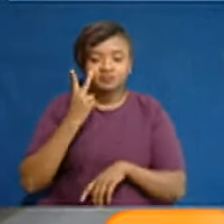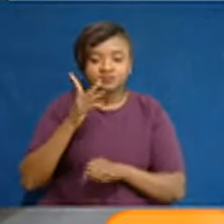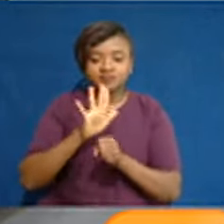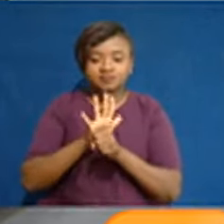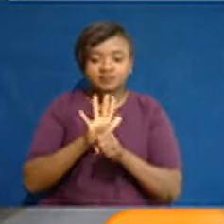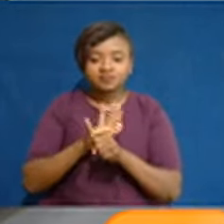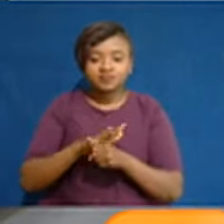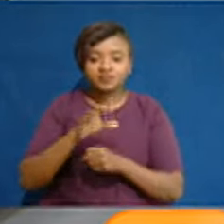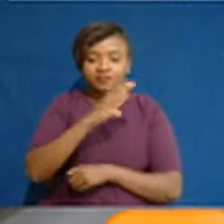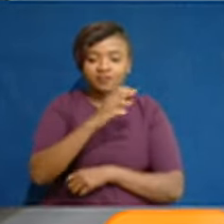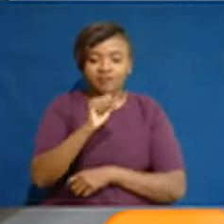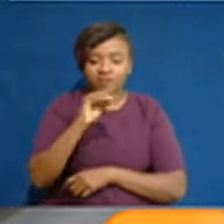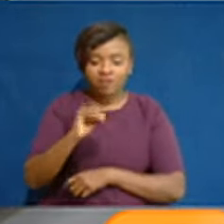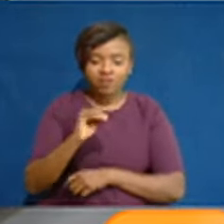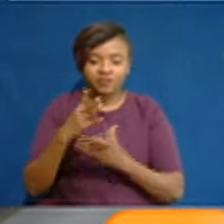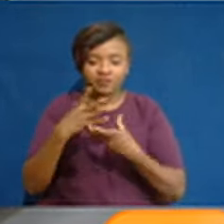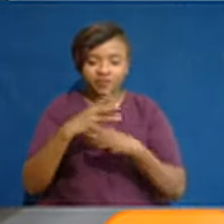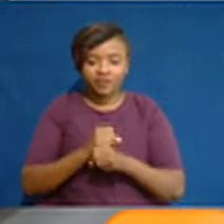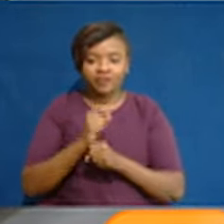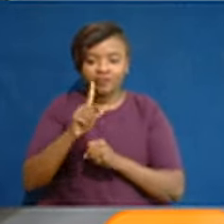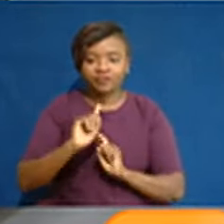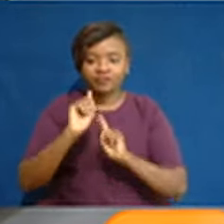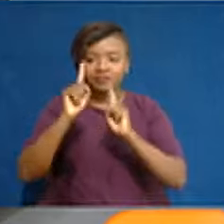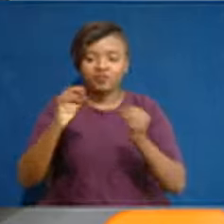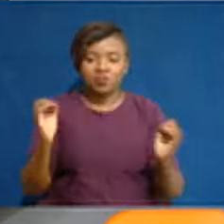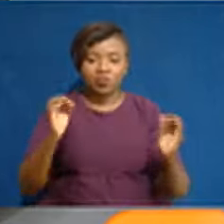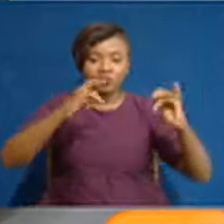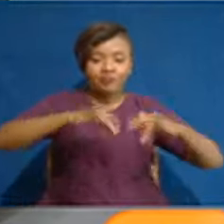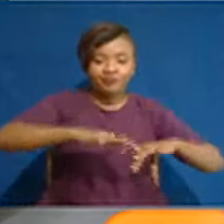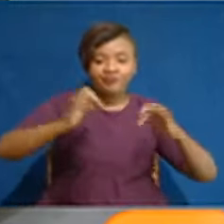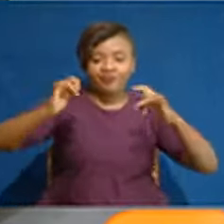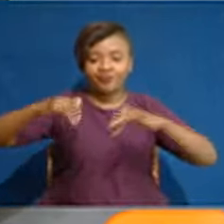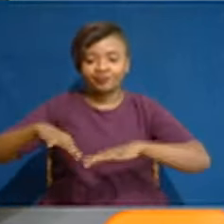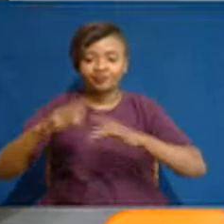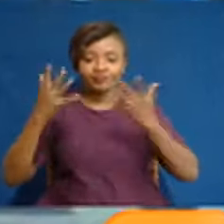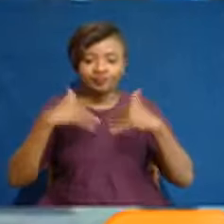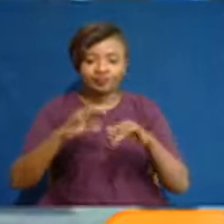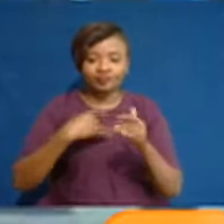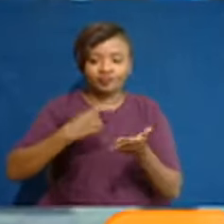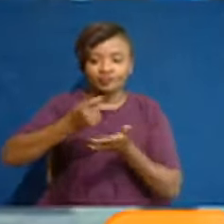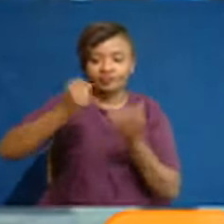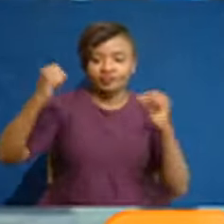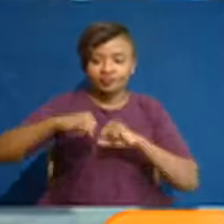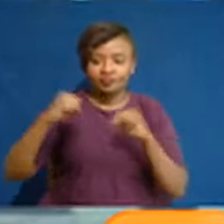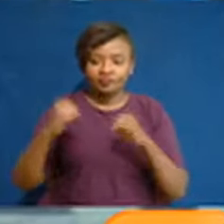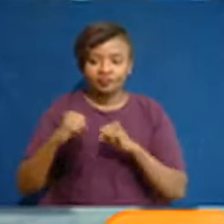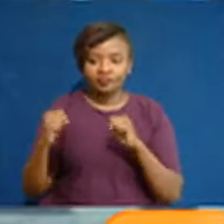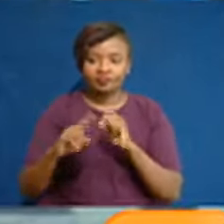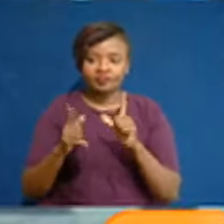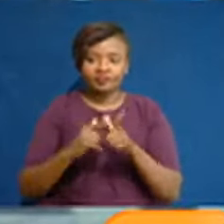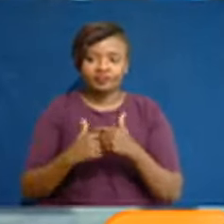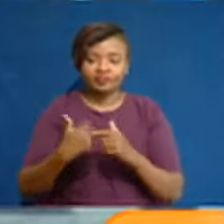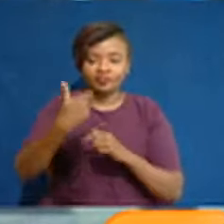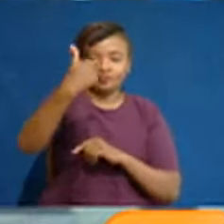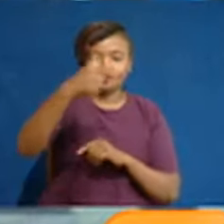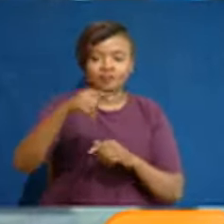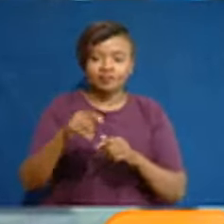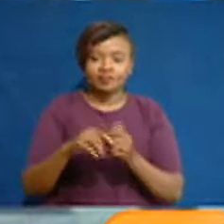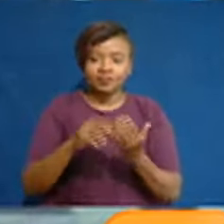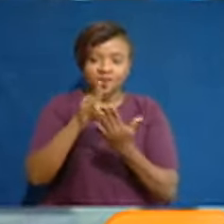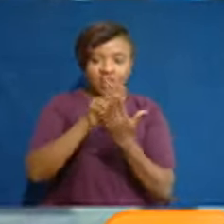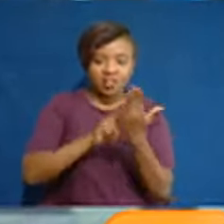of being resolutionist, that they go for conferences, and then they pass resolutions, and they call a press conference, then they read out